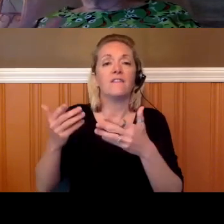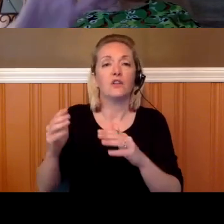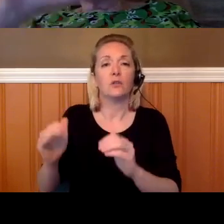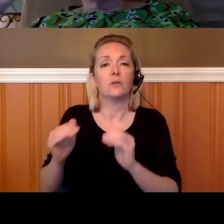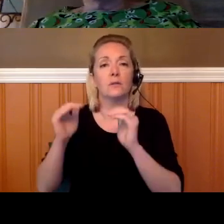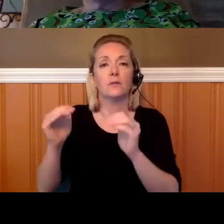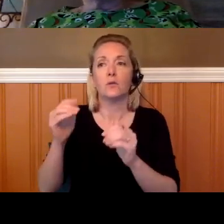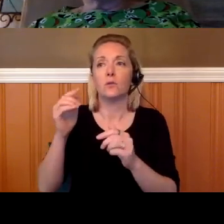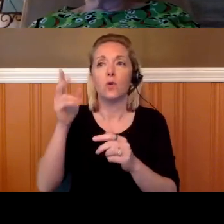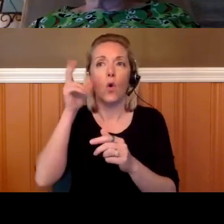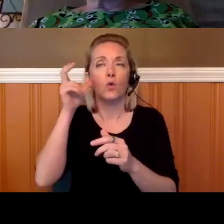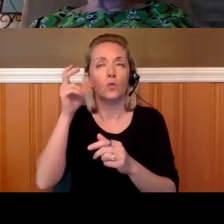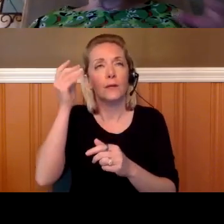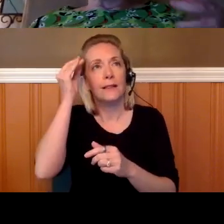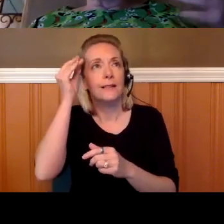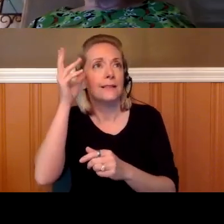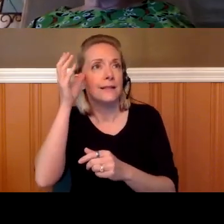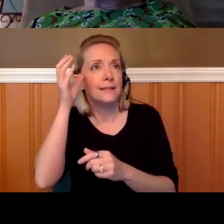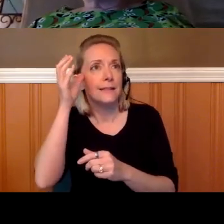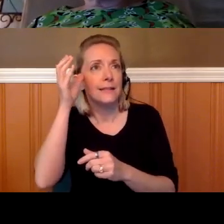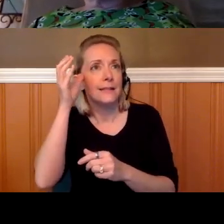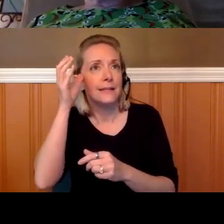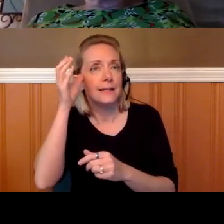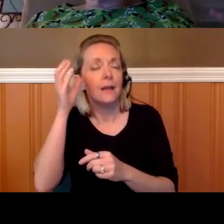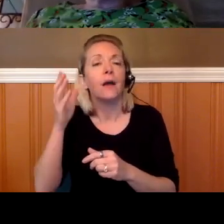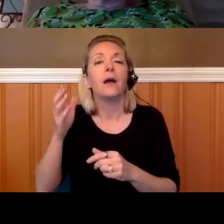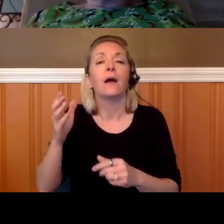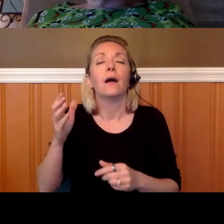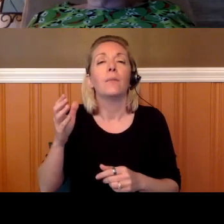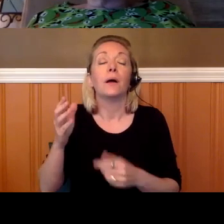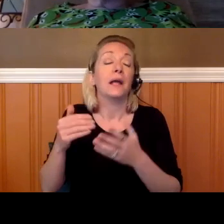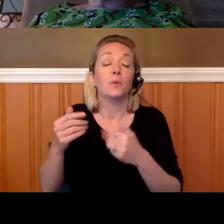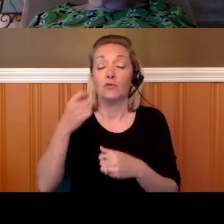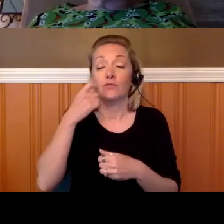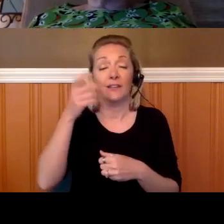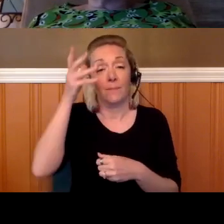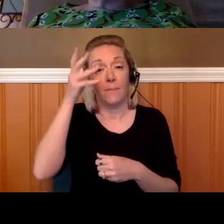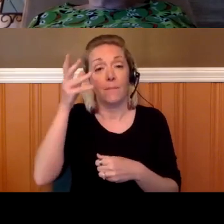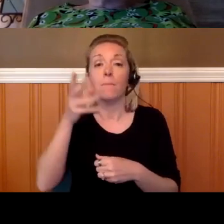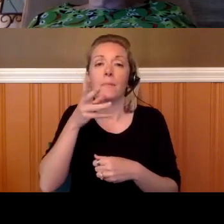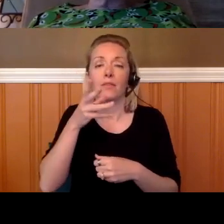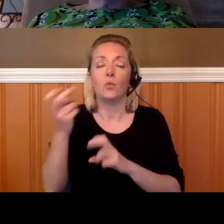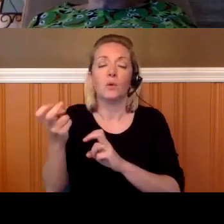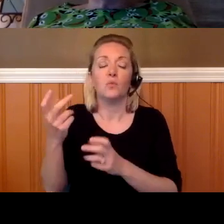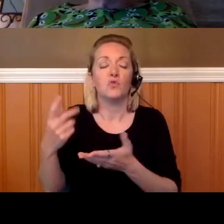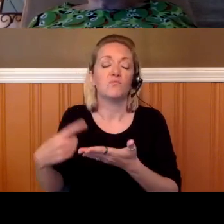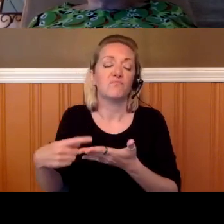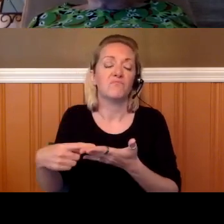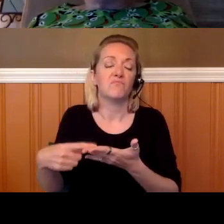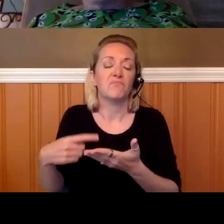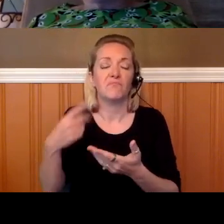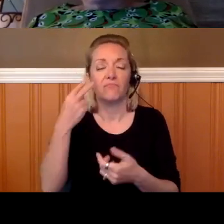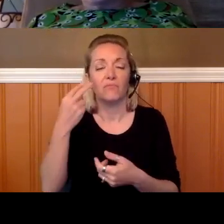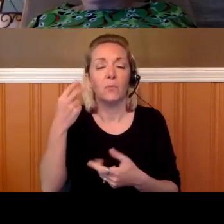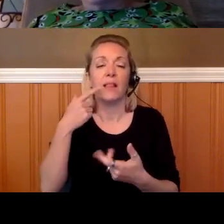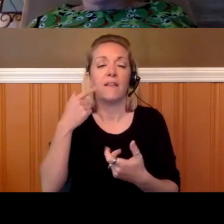there. But her mother we were laughing about it. She's like, really, she now thinks, because we've given her the chance